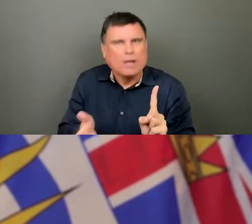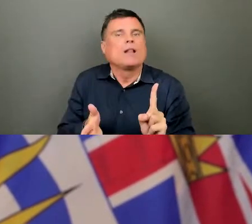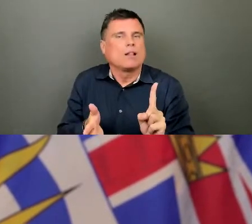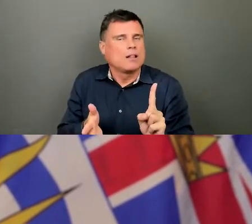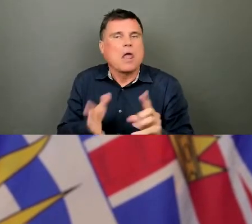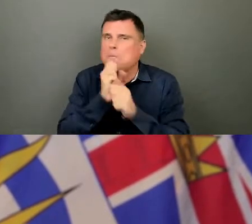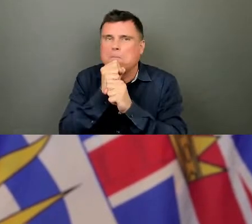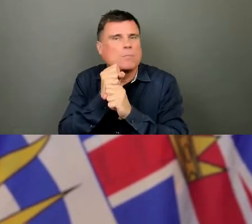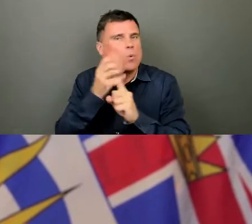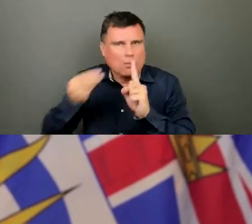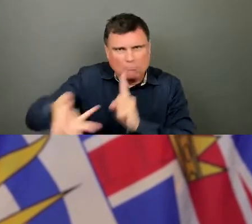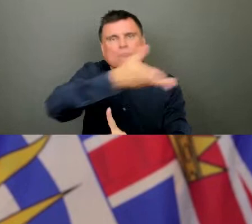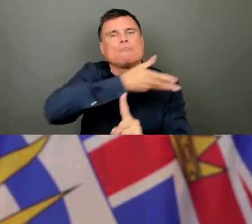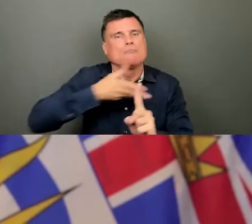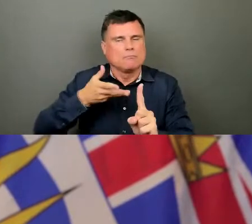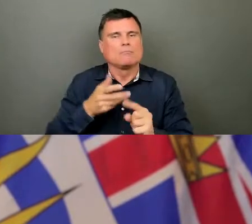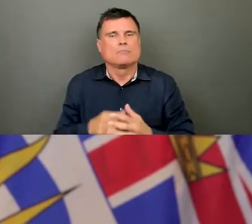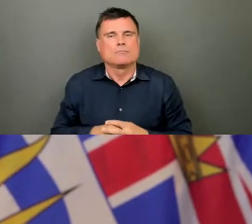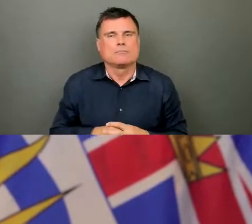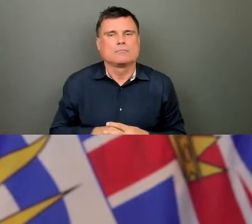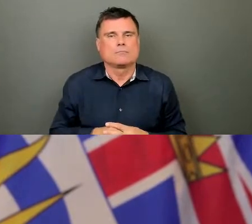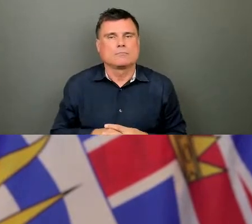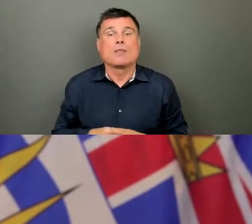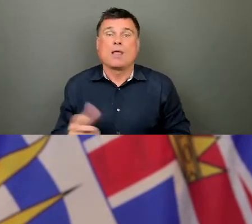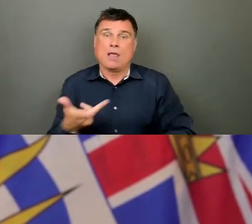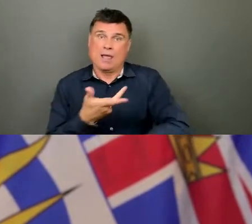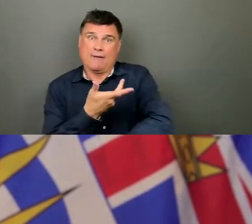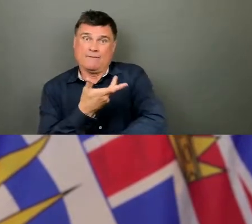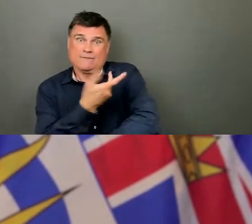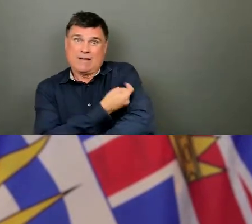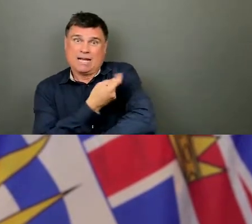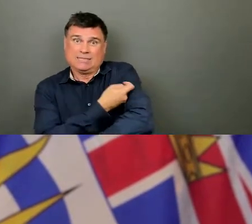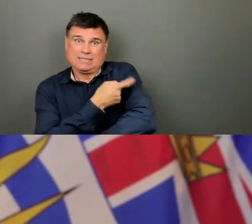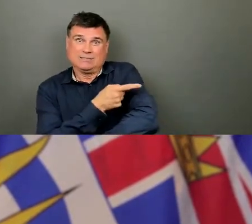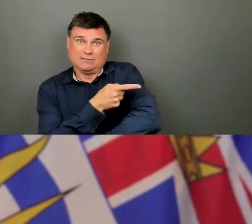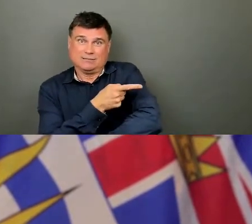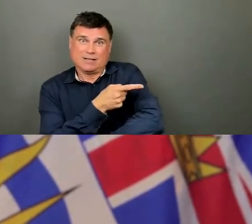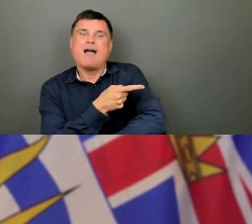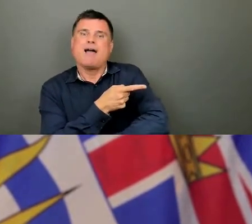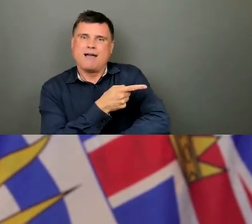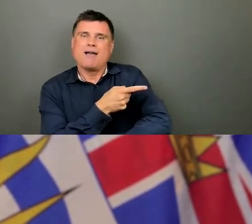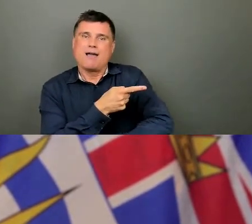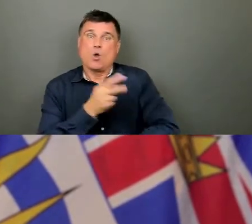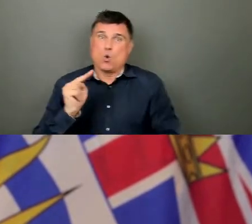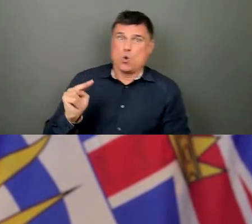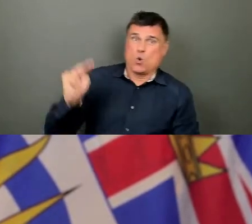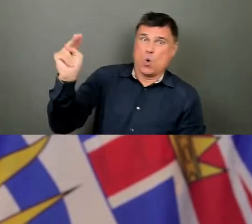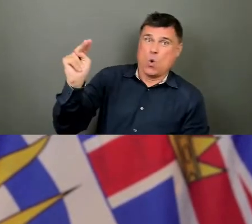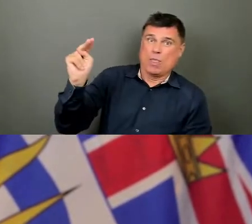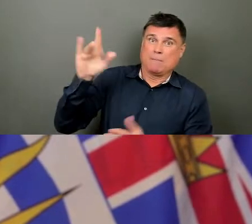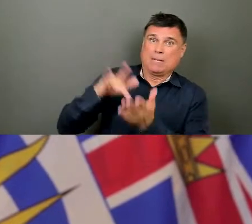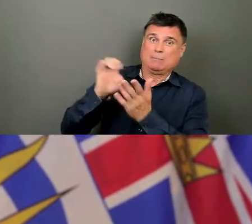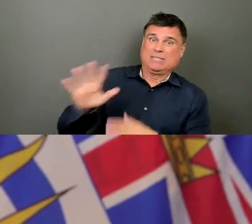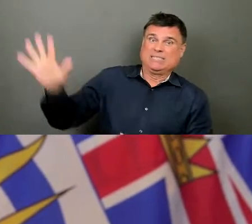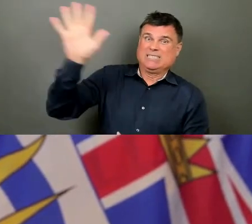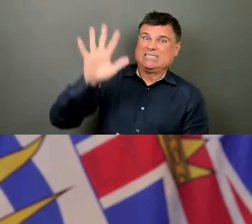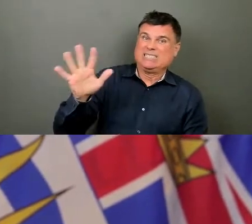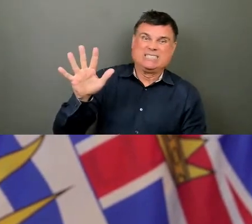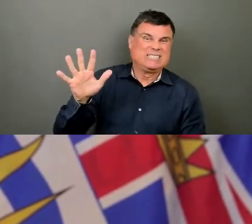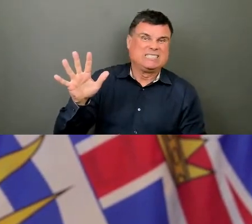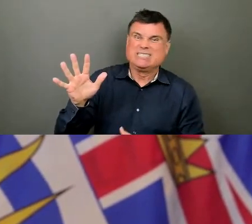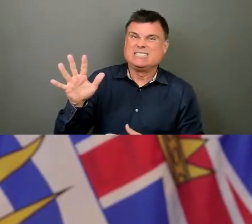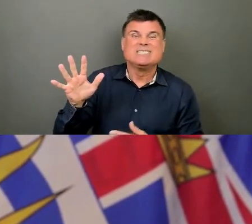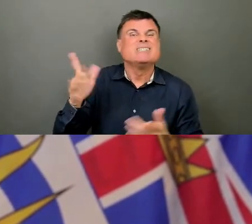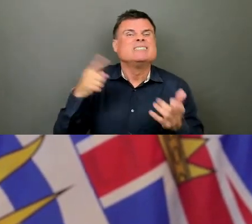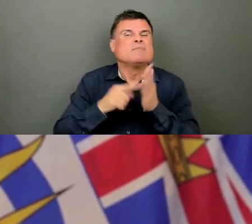Relatively lower vaccination rates in the interior and the north, which means thousands of people in many small towns are completely unvaccinated. Given that pretty well